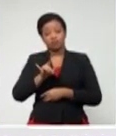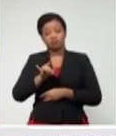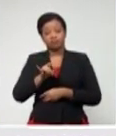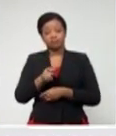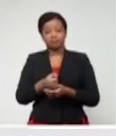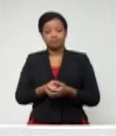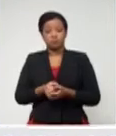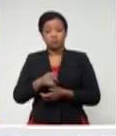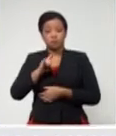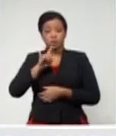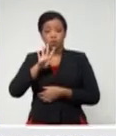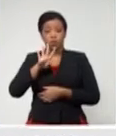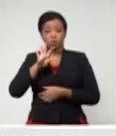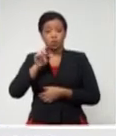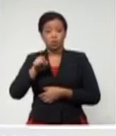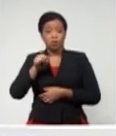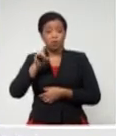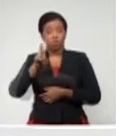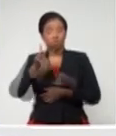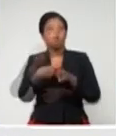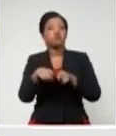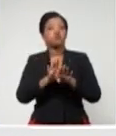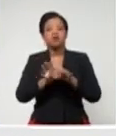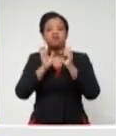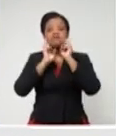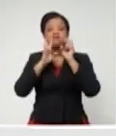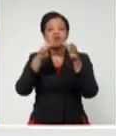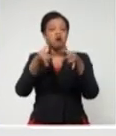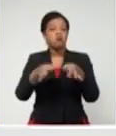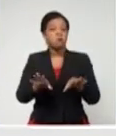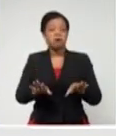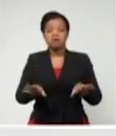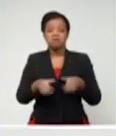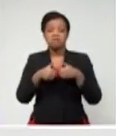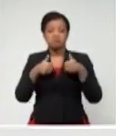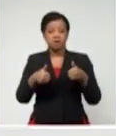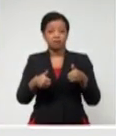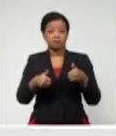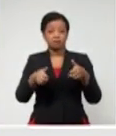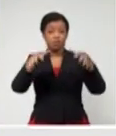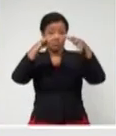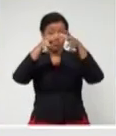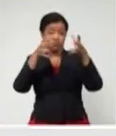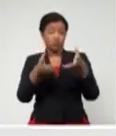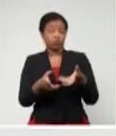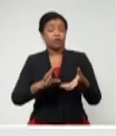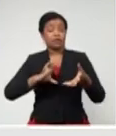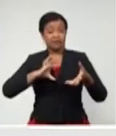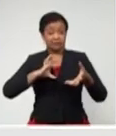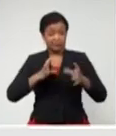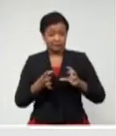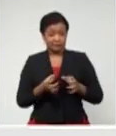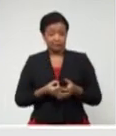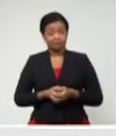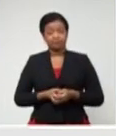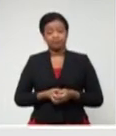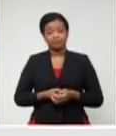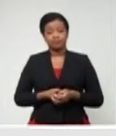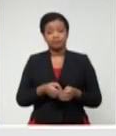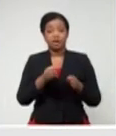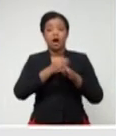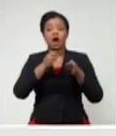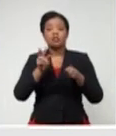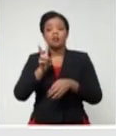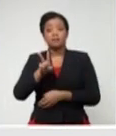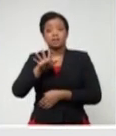2,349, or 94.2% of all positive cases. The global outlook, meanwhile,